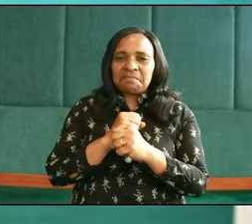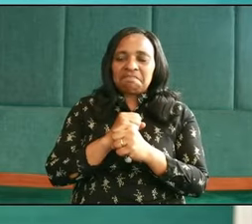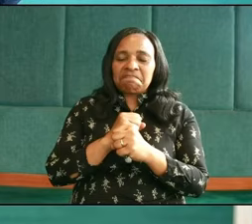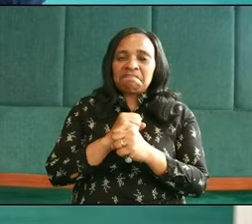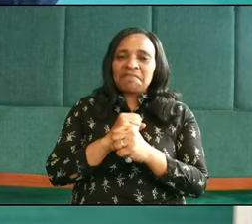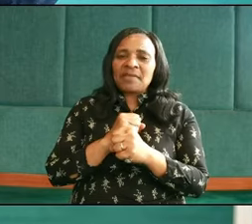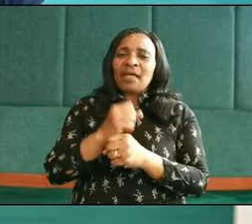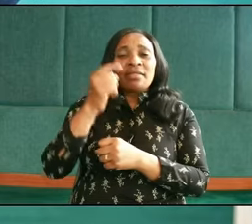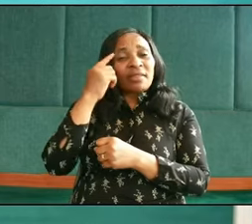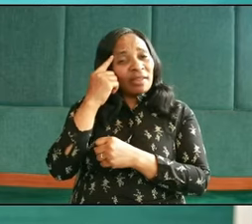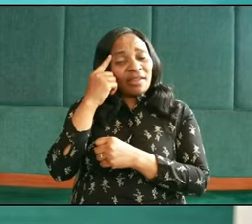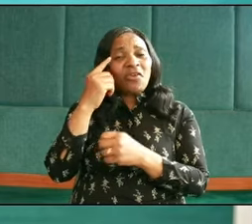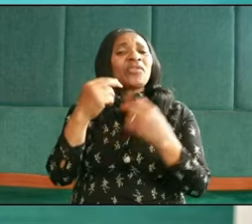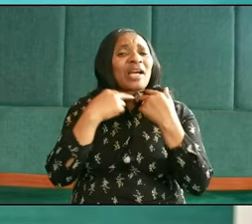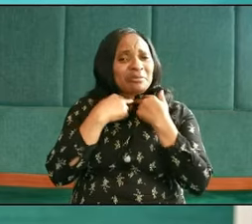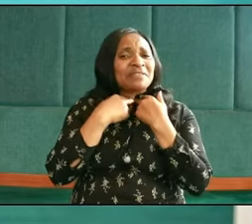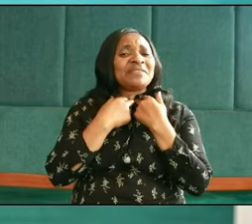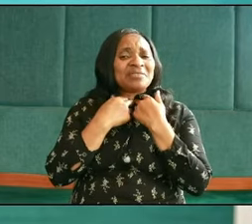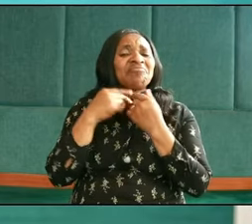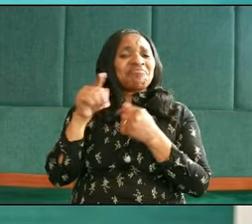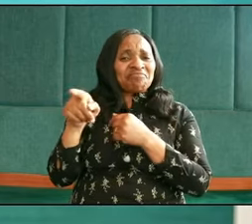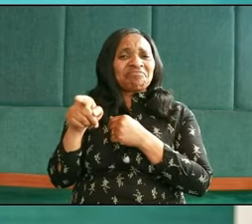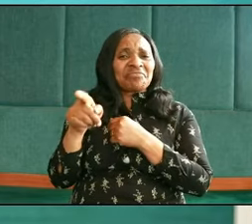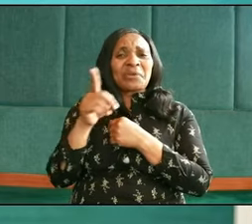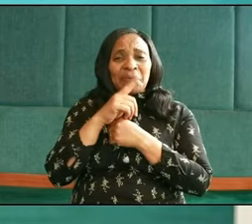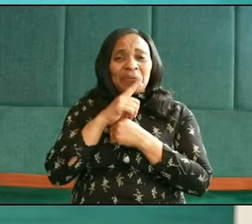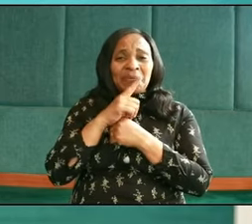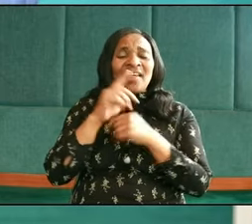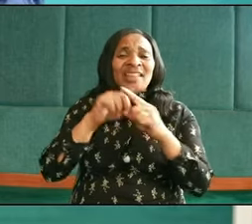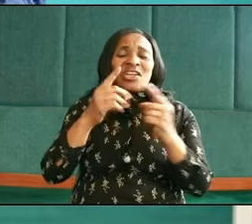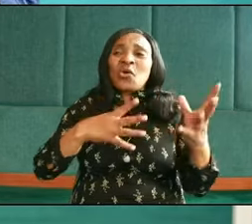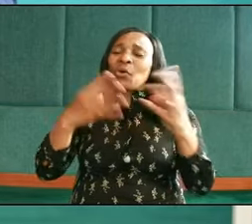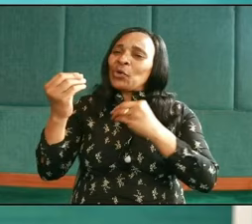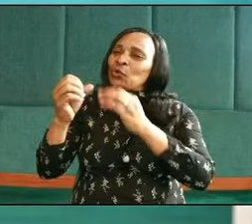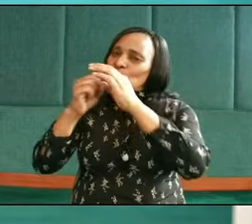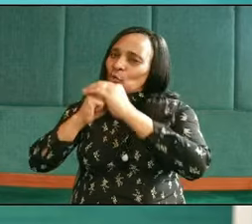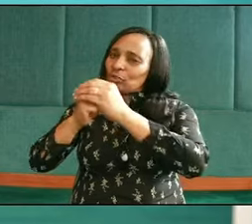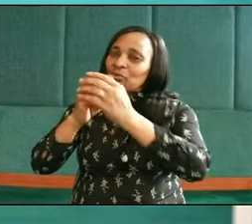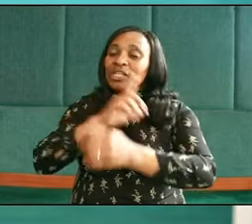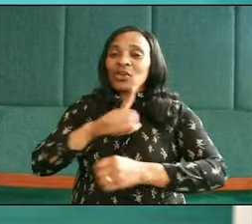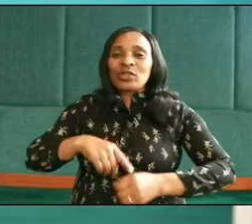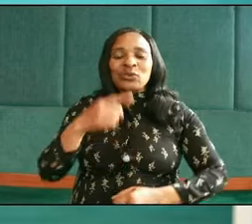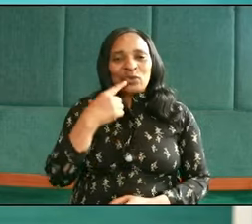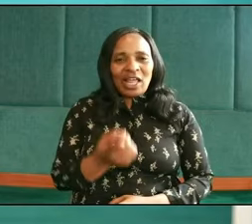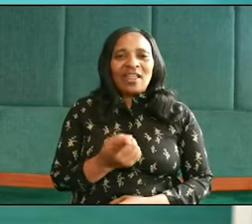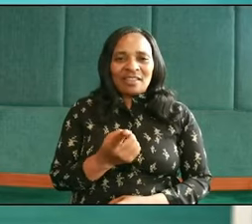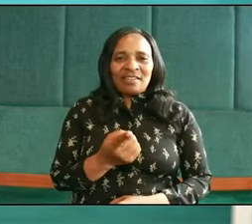they are thinking of that captivity and they are going to worship the Lord and they are saying,